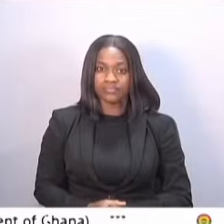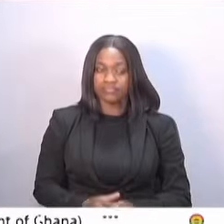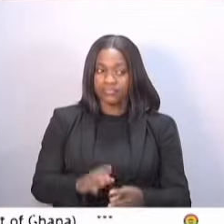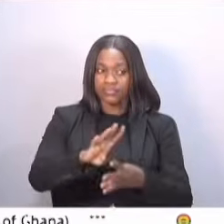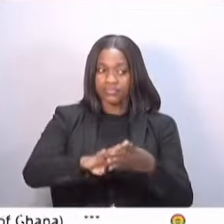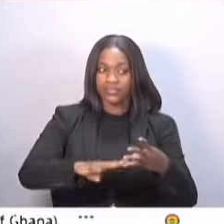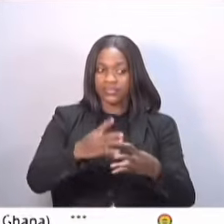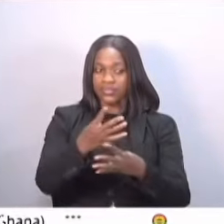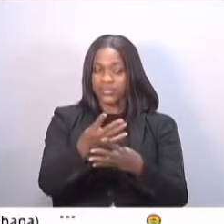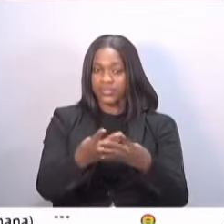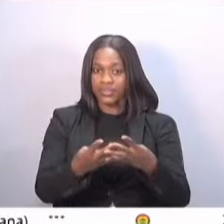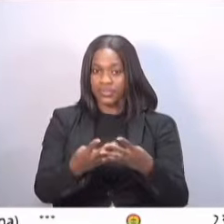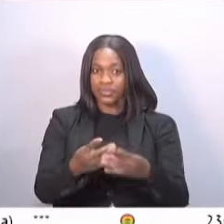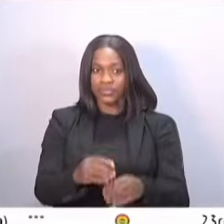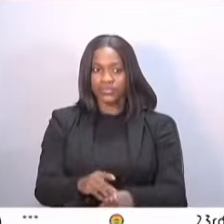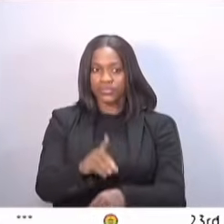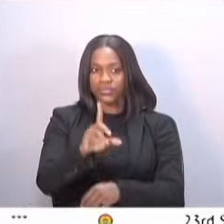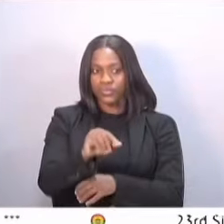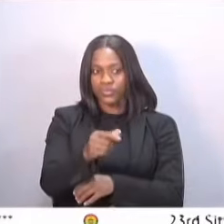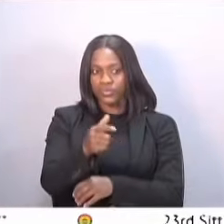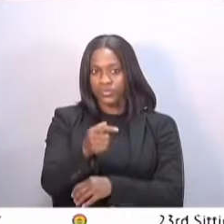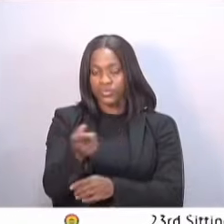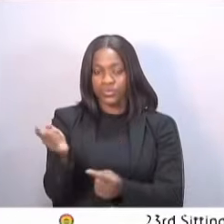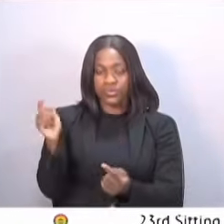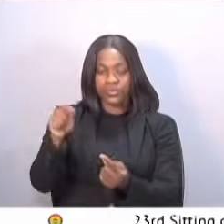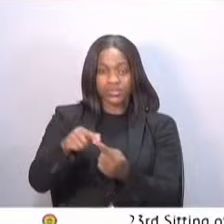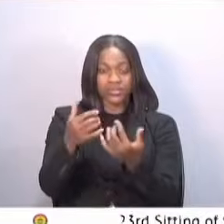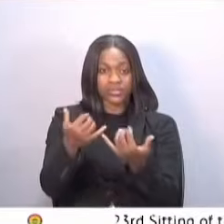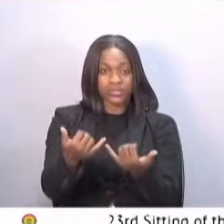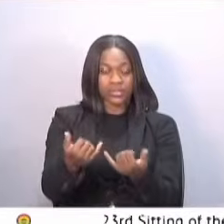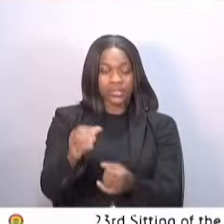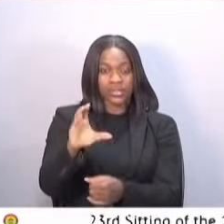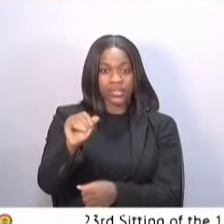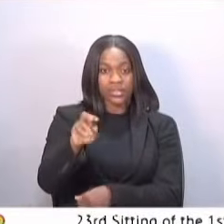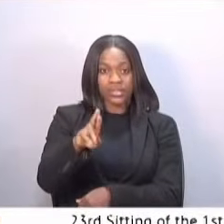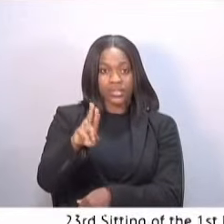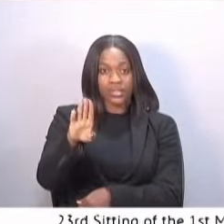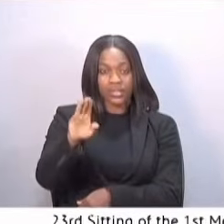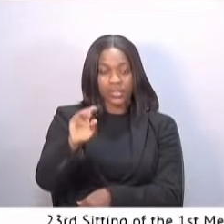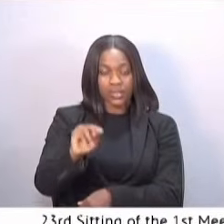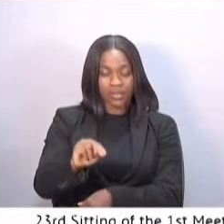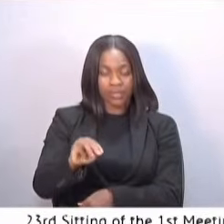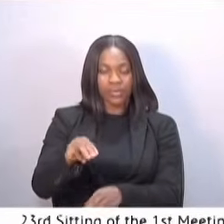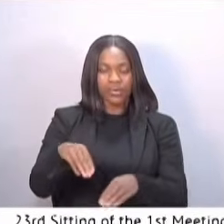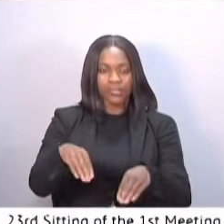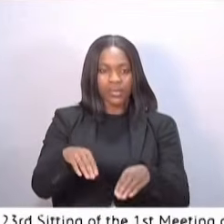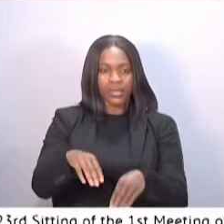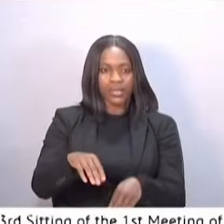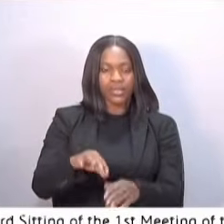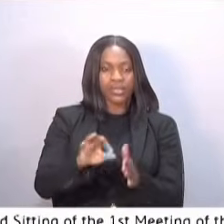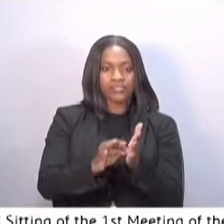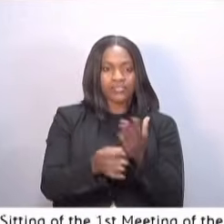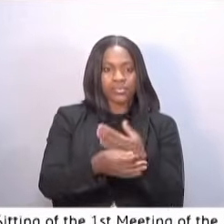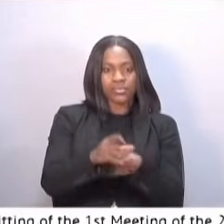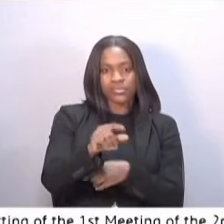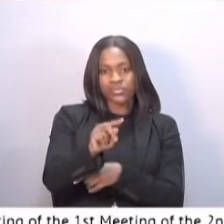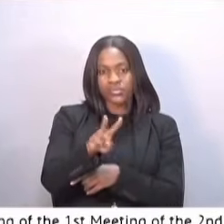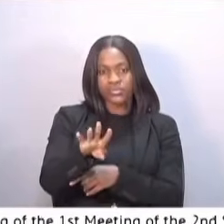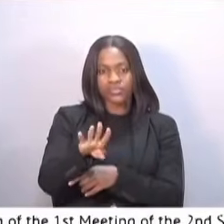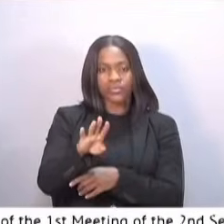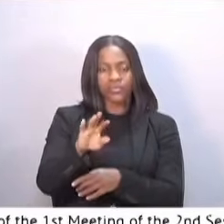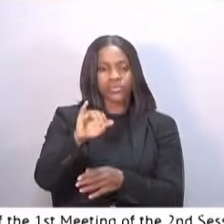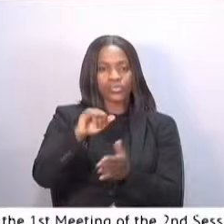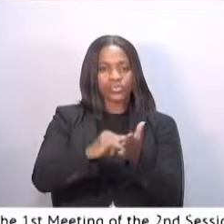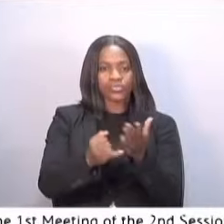table, that is 2021 up to date carbon market project, February 24, June 2025,